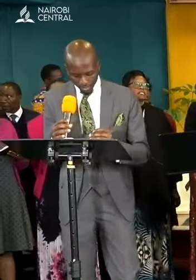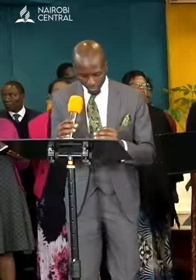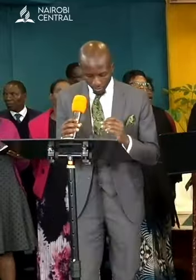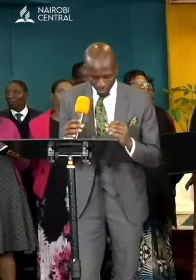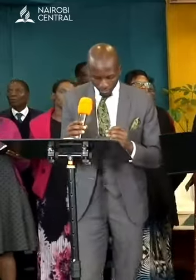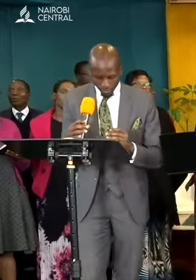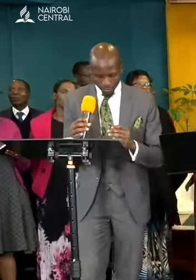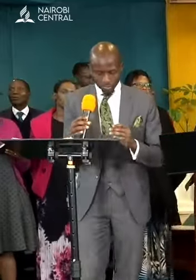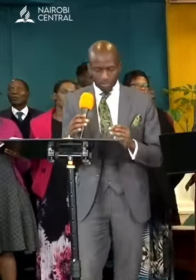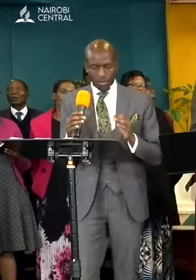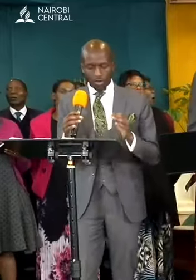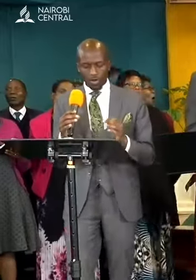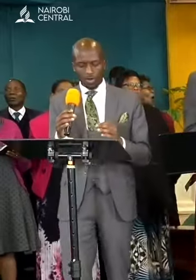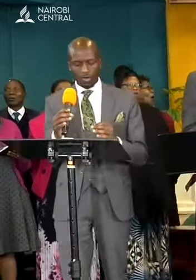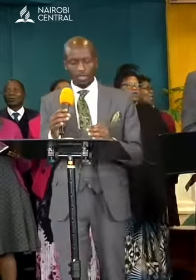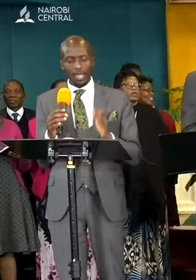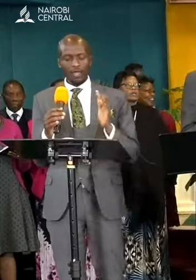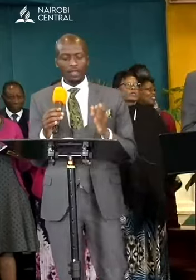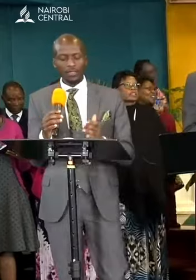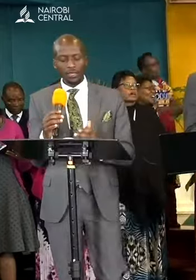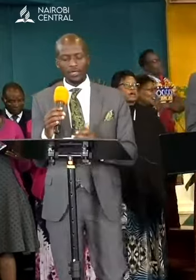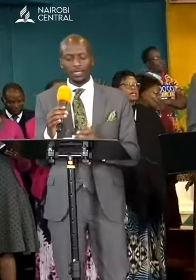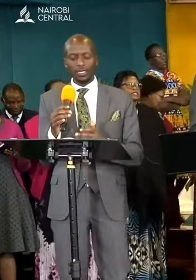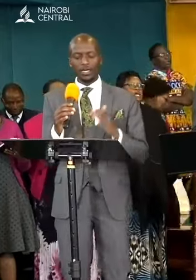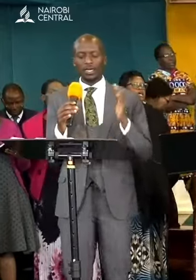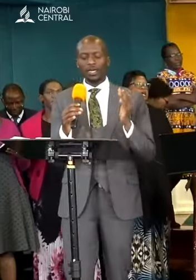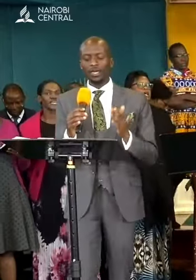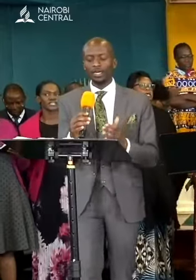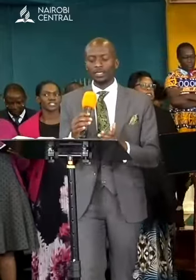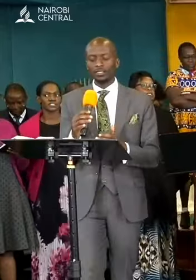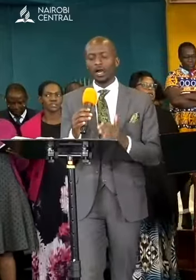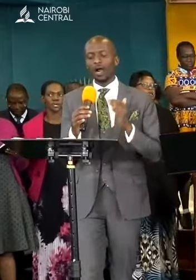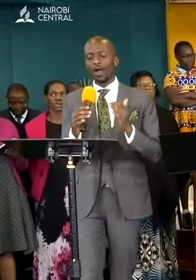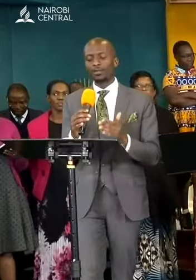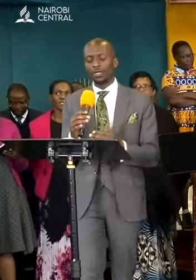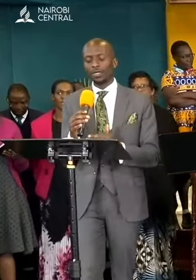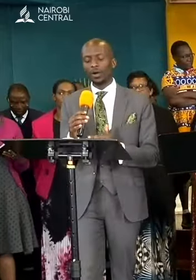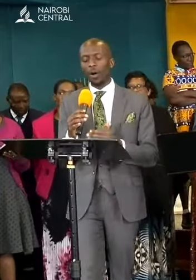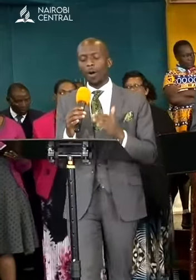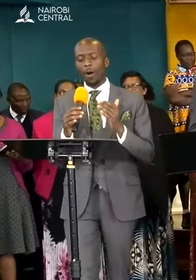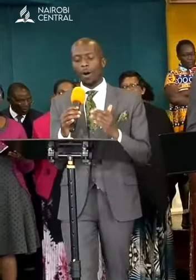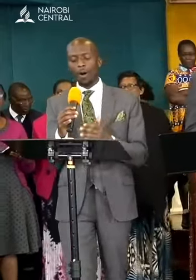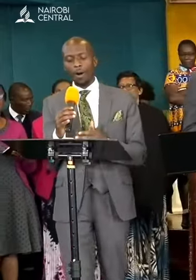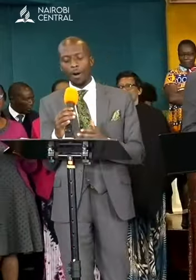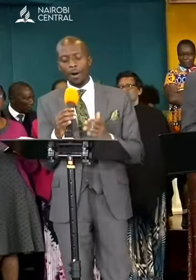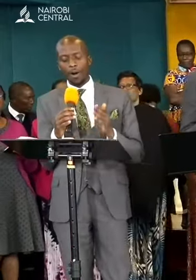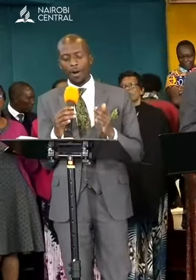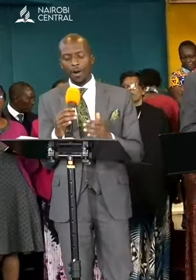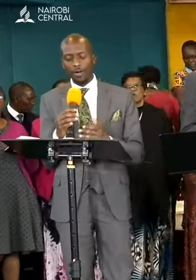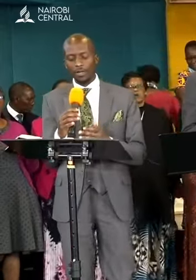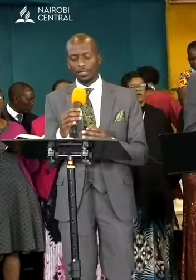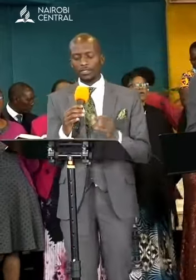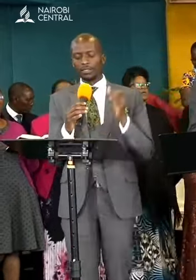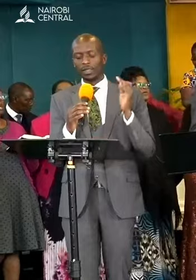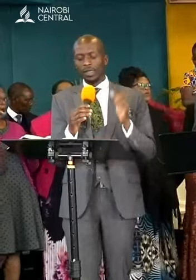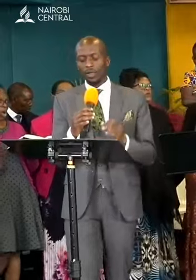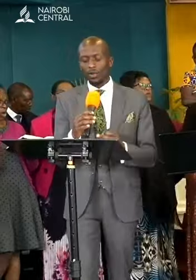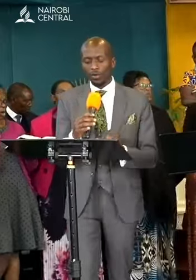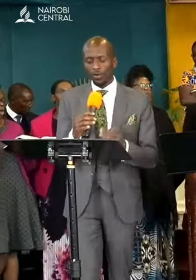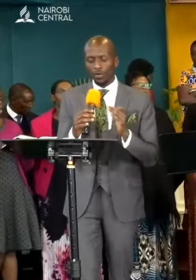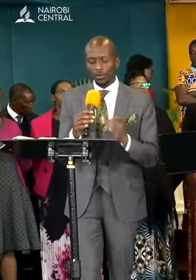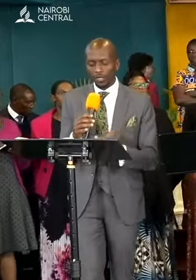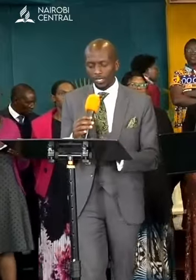night is almost gone. The day is coming. It must be the breaking of the